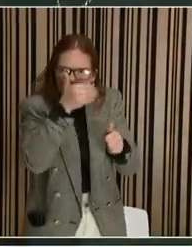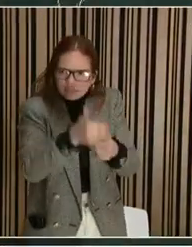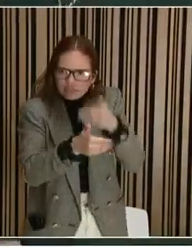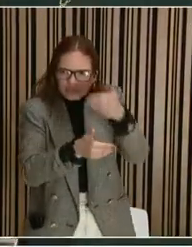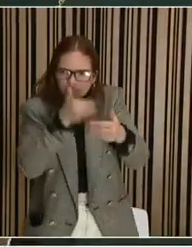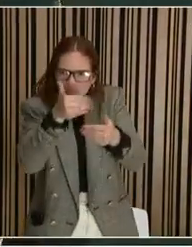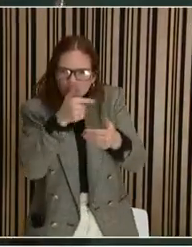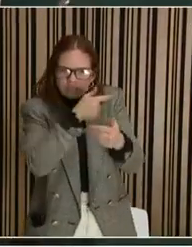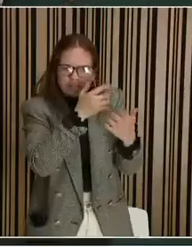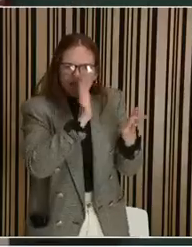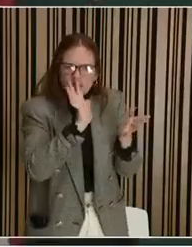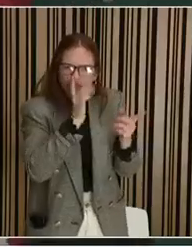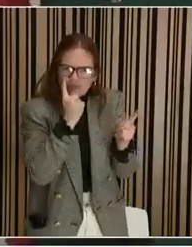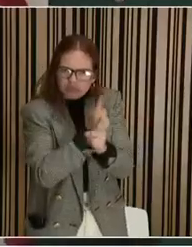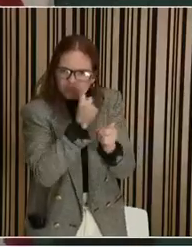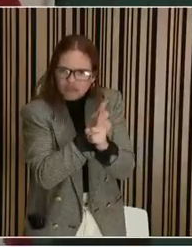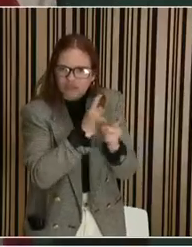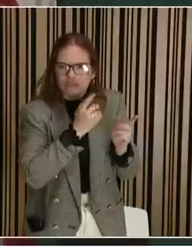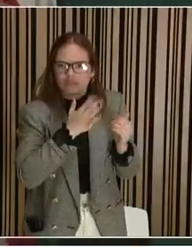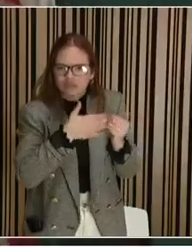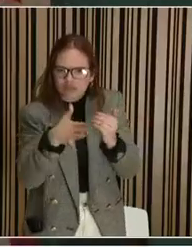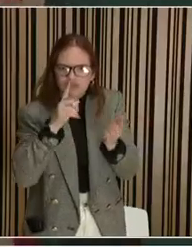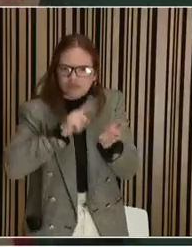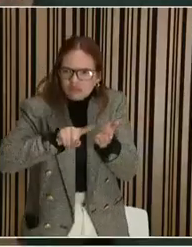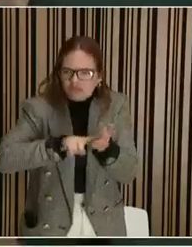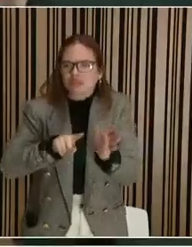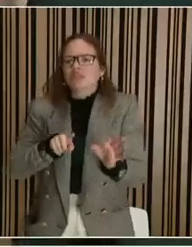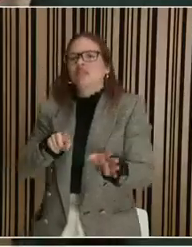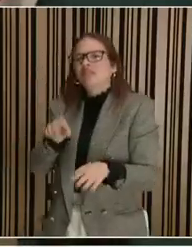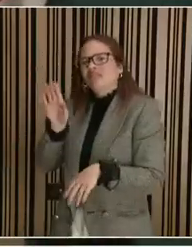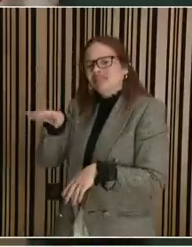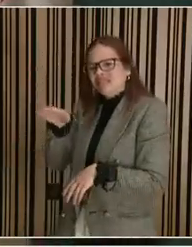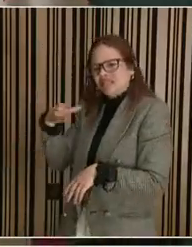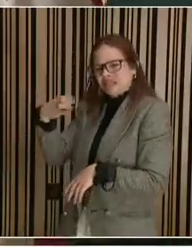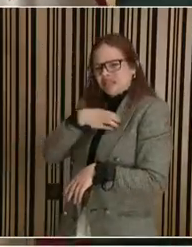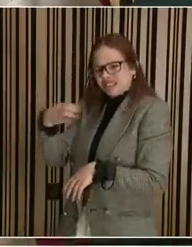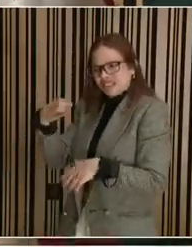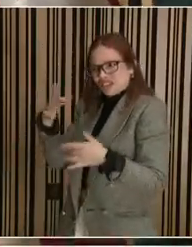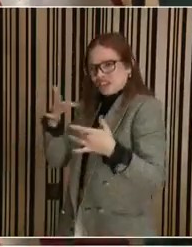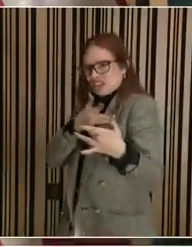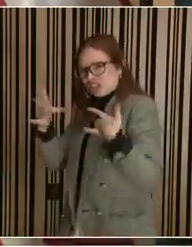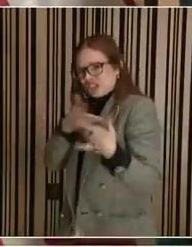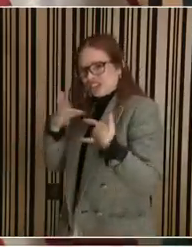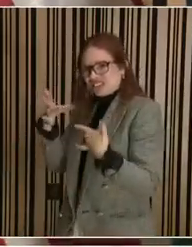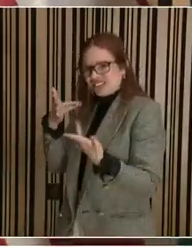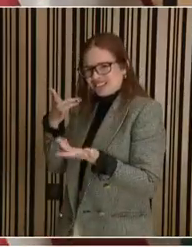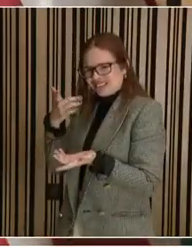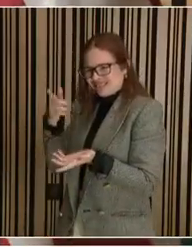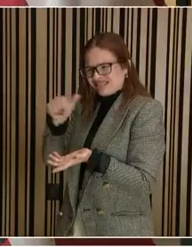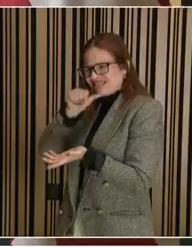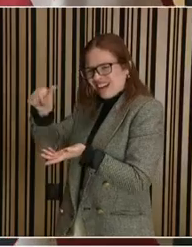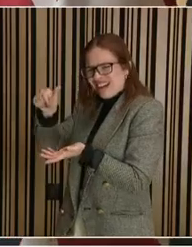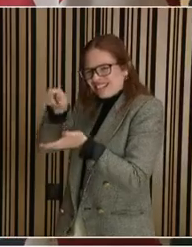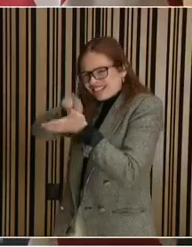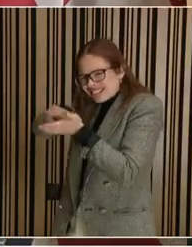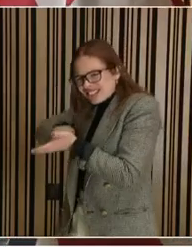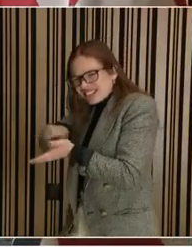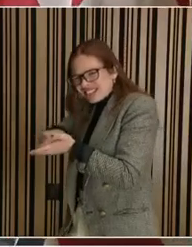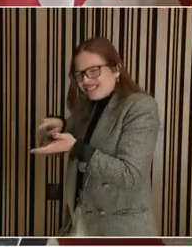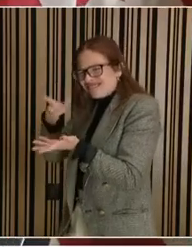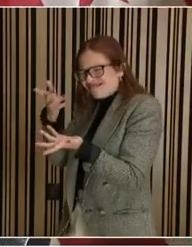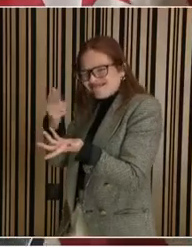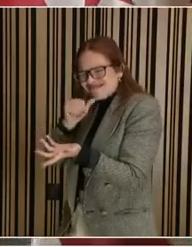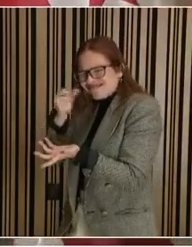I guess, so if other complaints or concerns aren't the focus of the investigation, can you explain more about why you can't